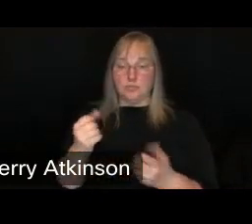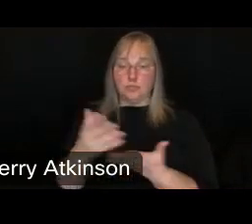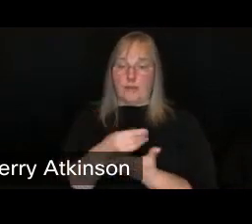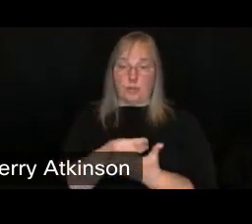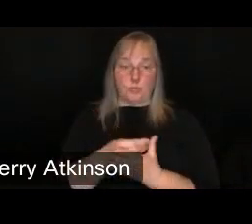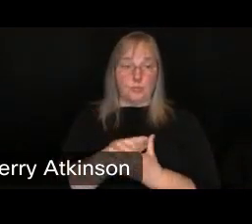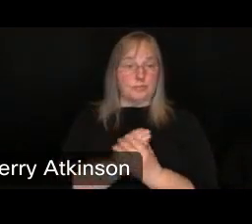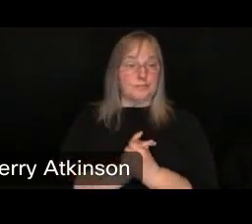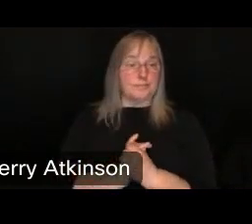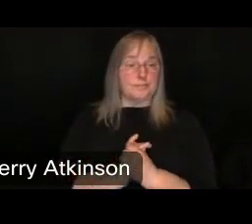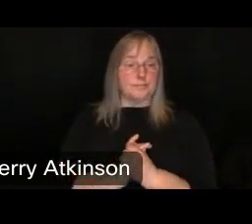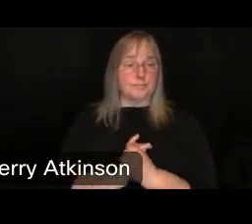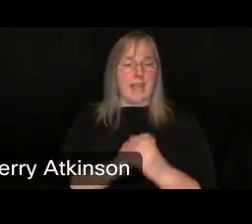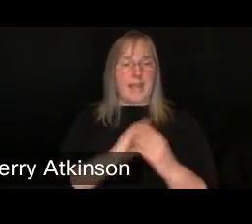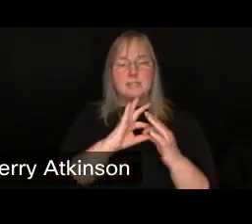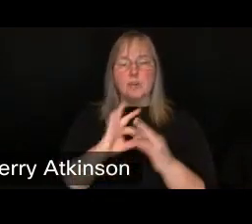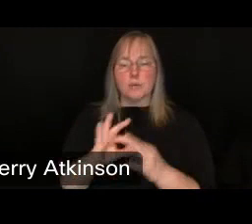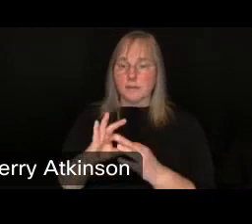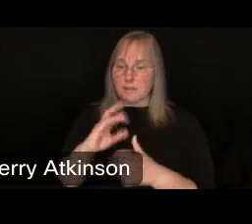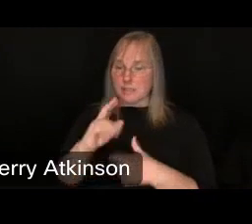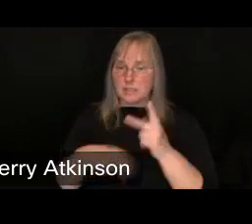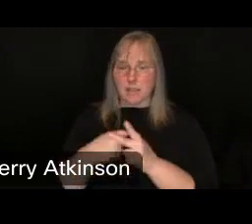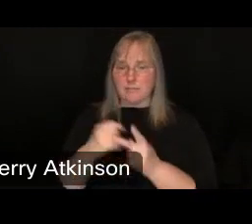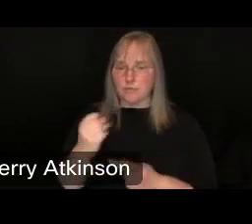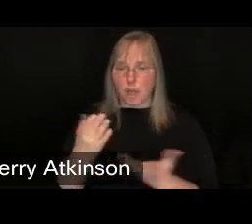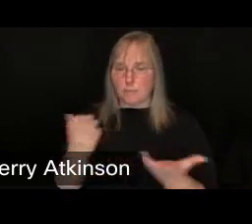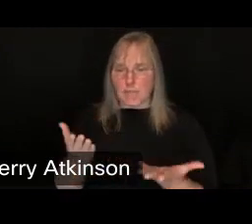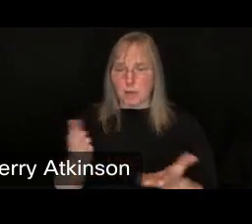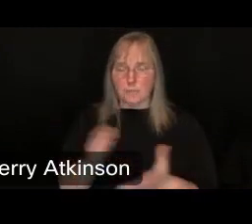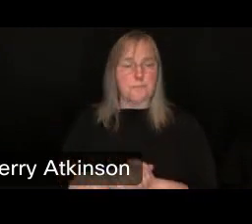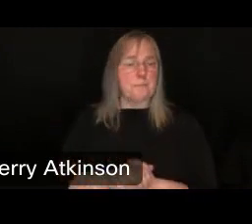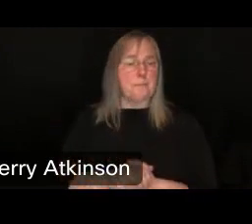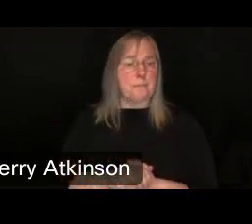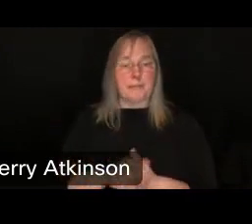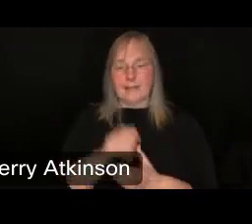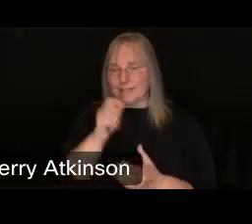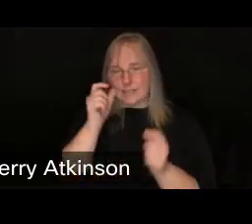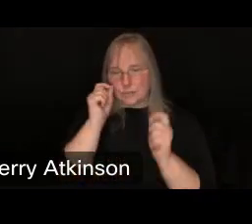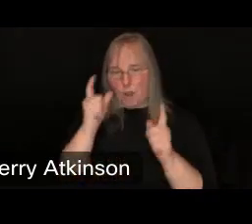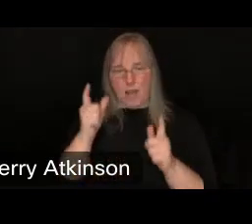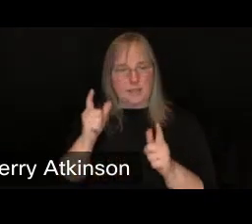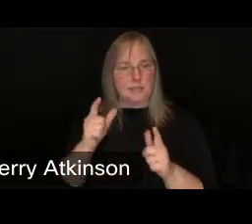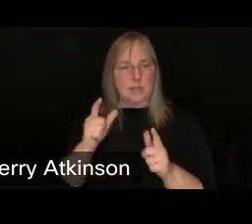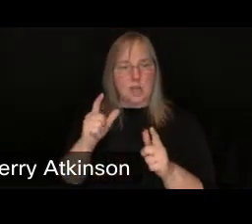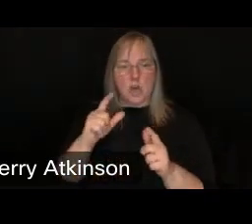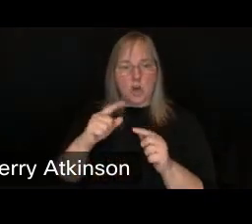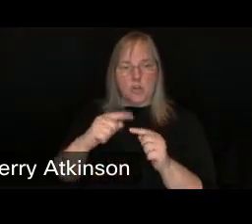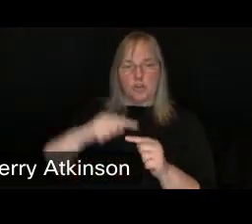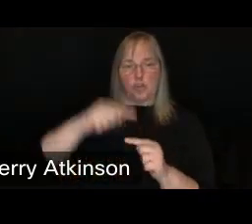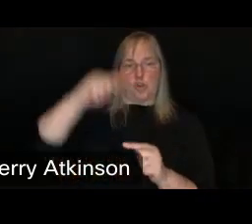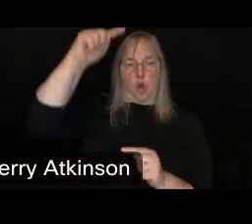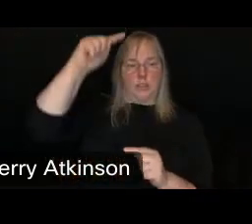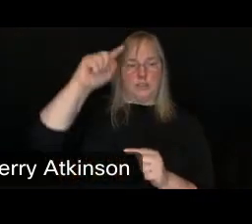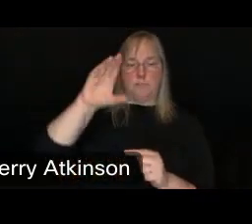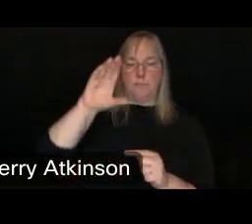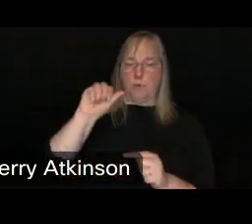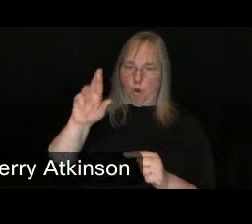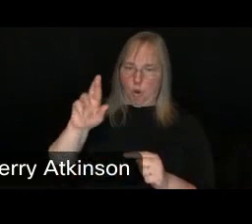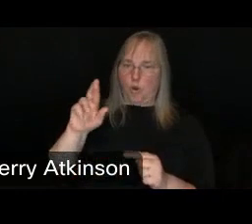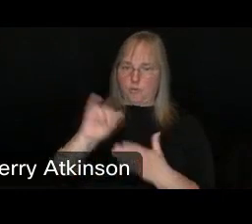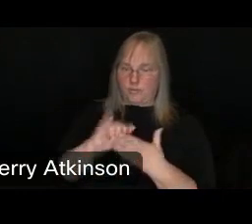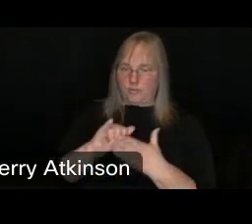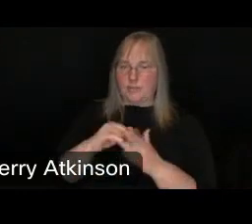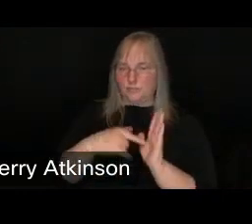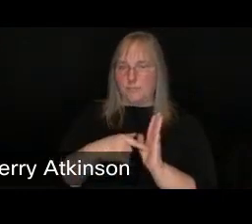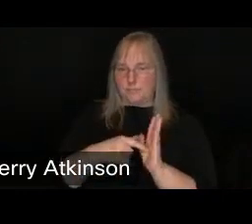In terms of the type of jobs there, no surprising, the longest part was represented by professional and technical services